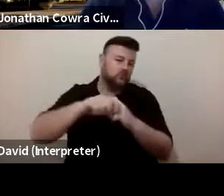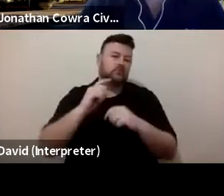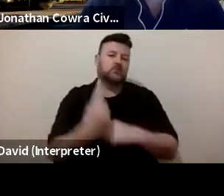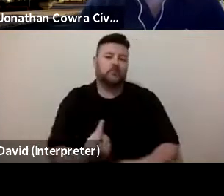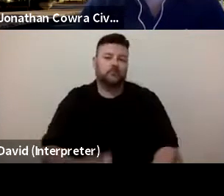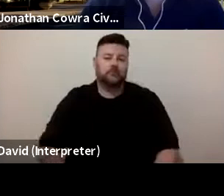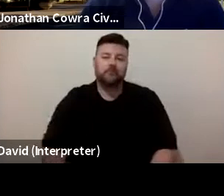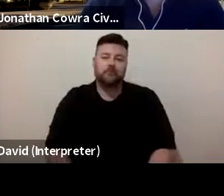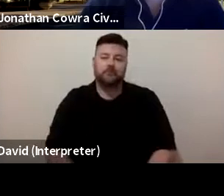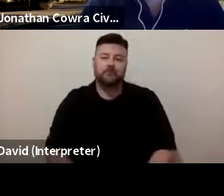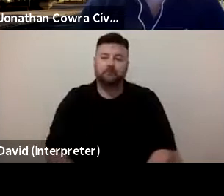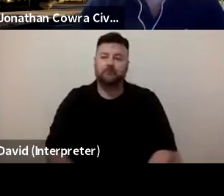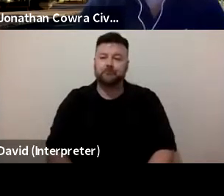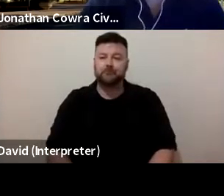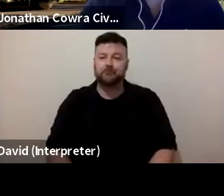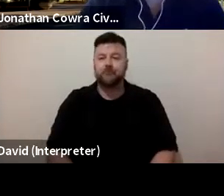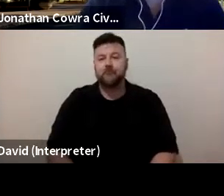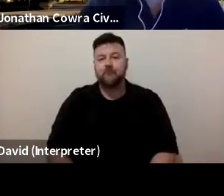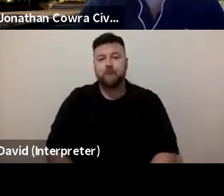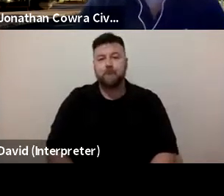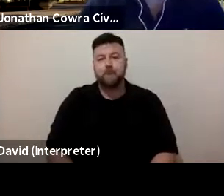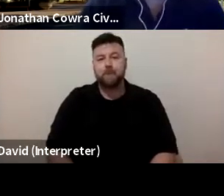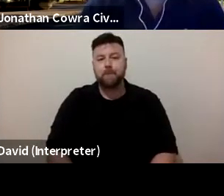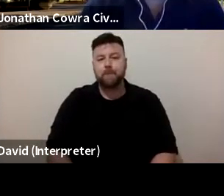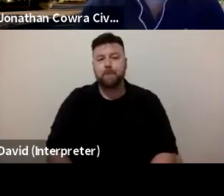event. Yeah, I think there's definitely